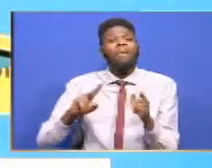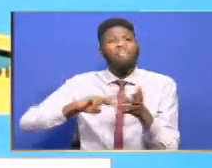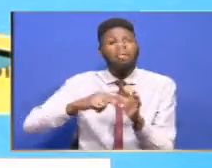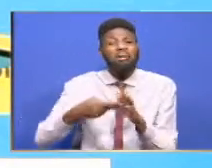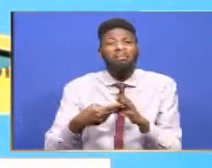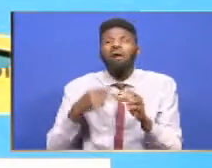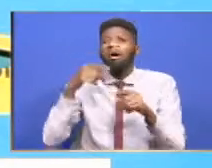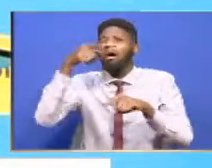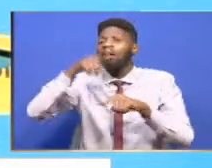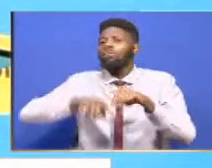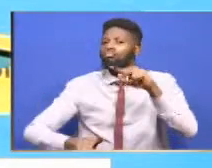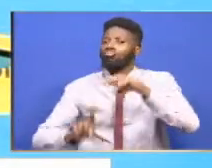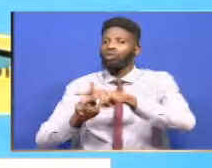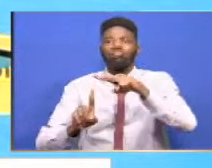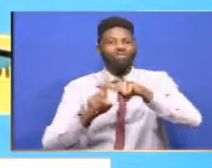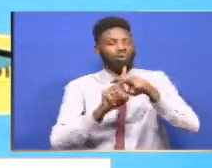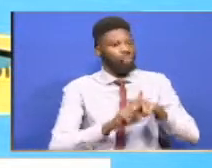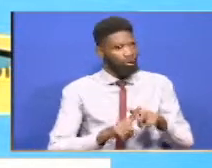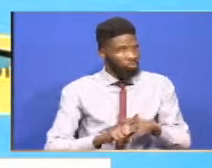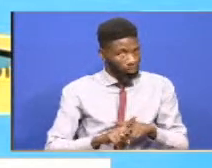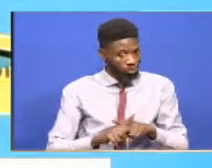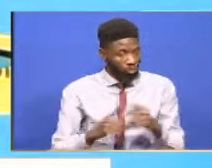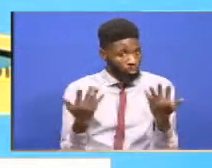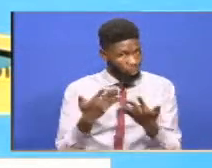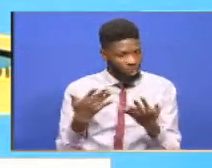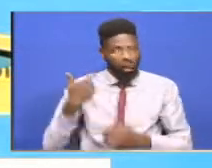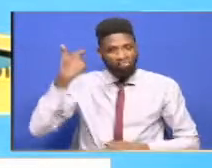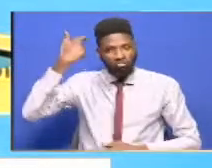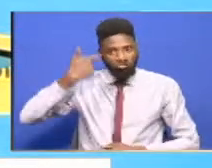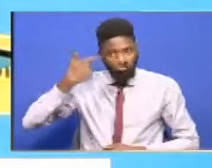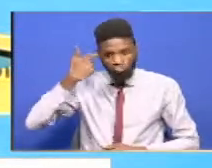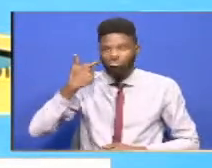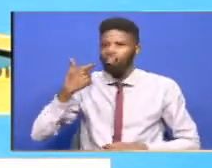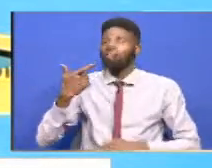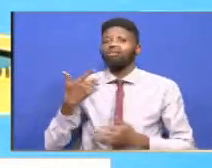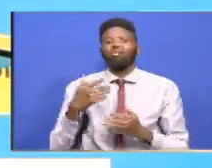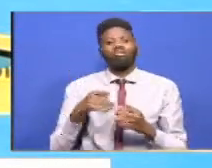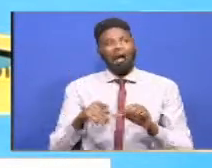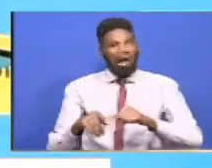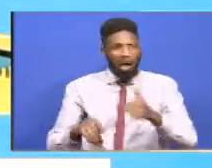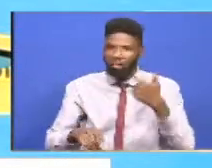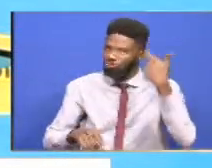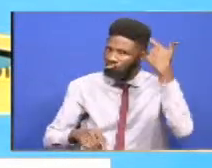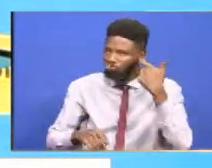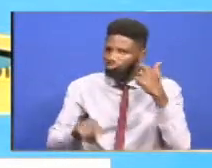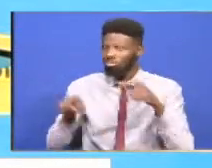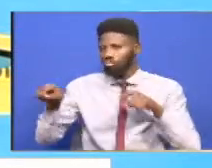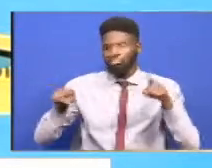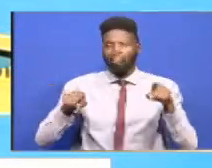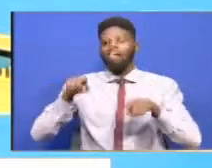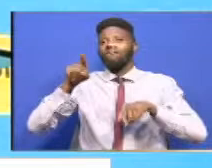instances where readings may vary. That's likely. It could be because of